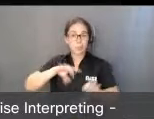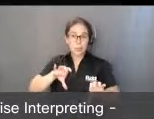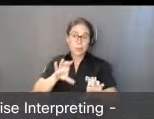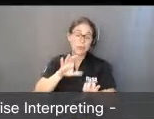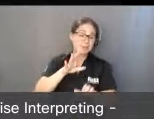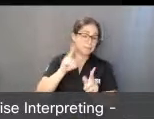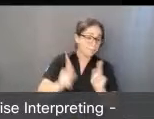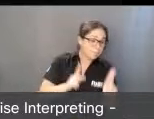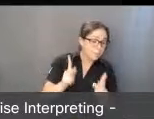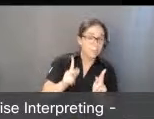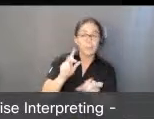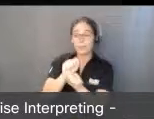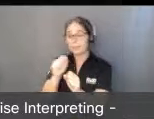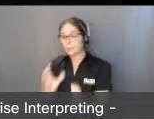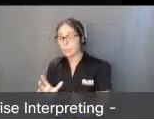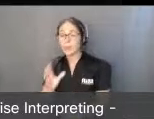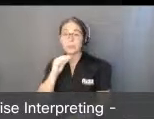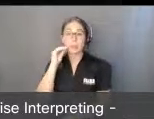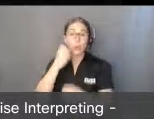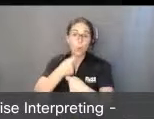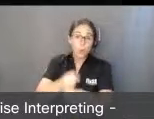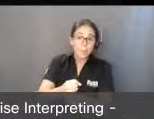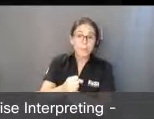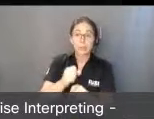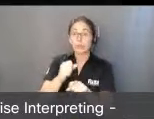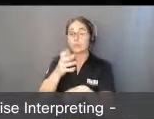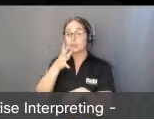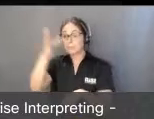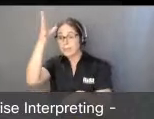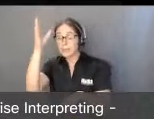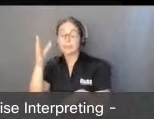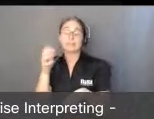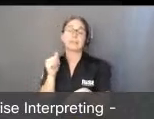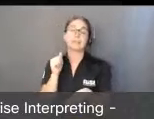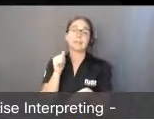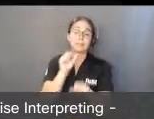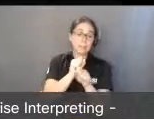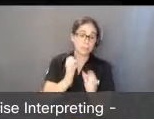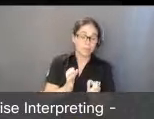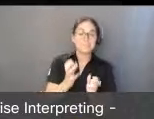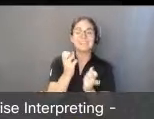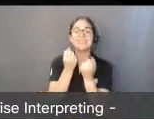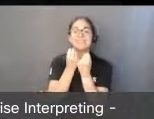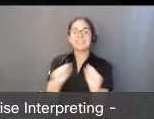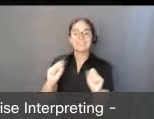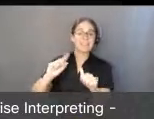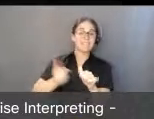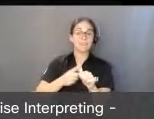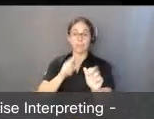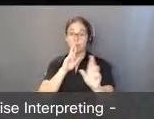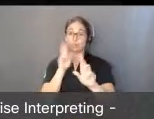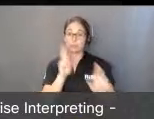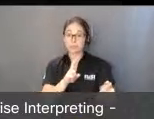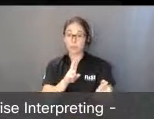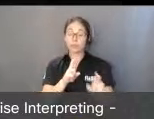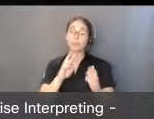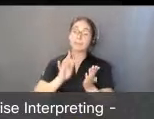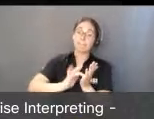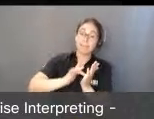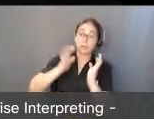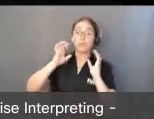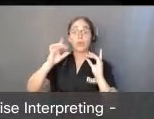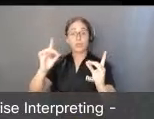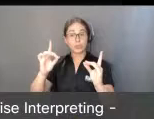school districts, homemakers, takers, businesses, and more. Safety first responders, medical, education, grocery